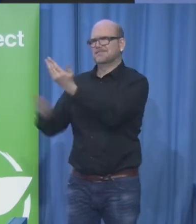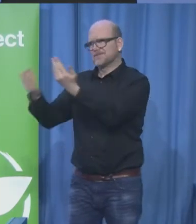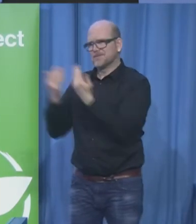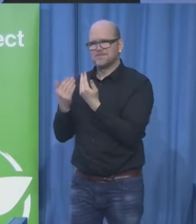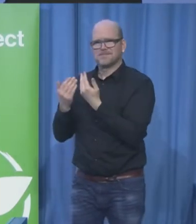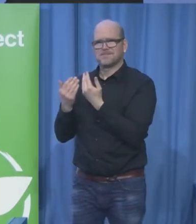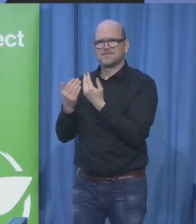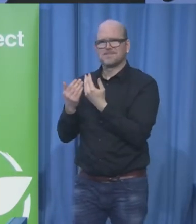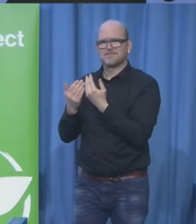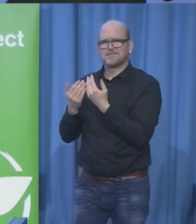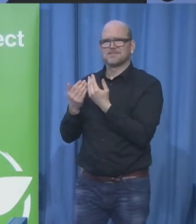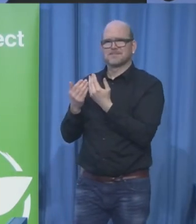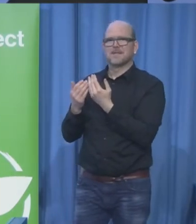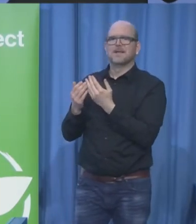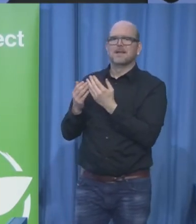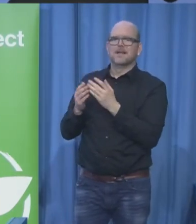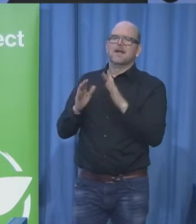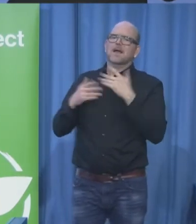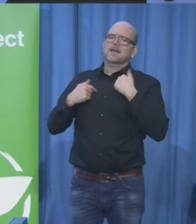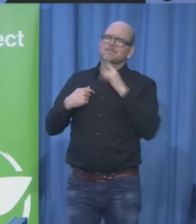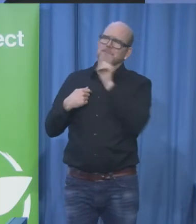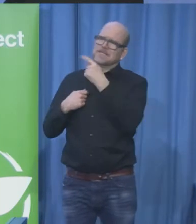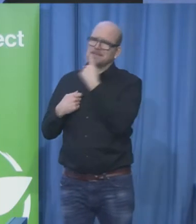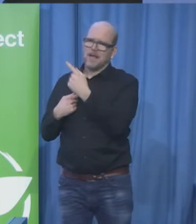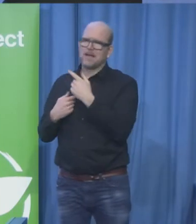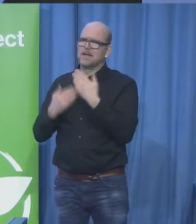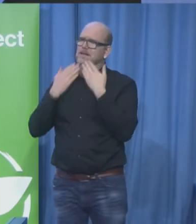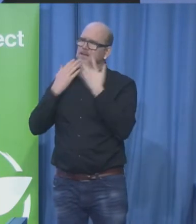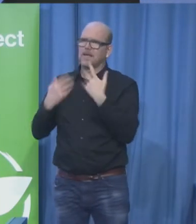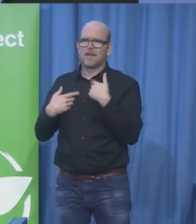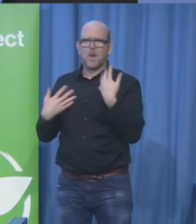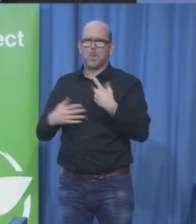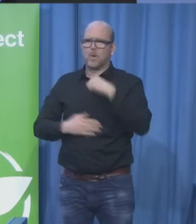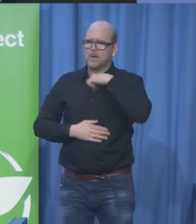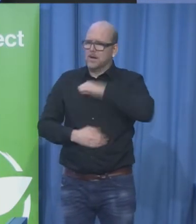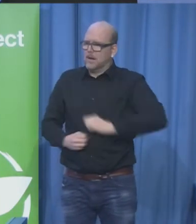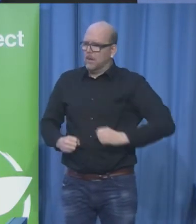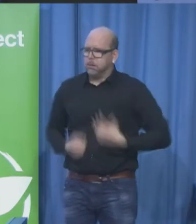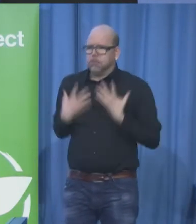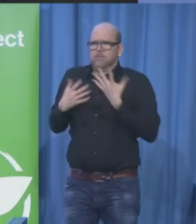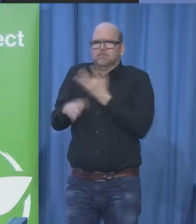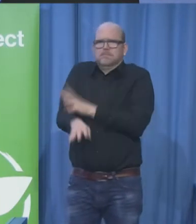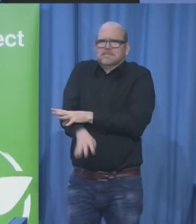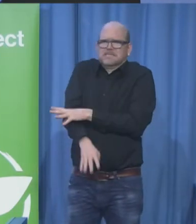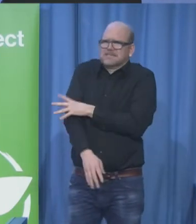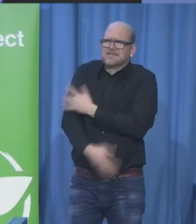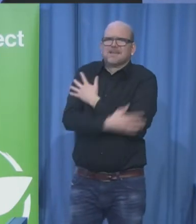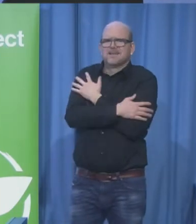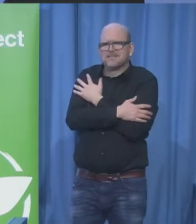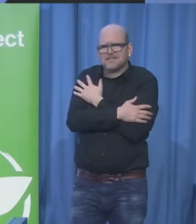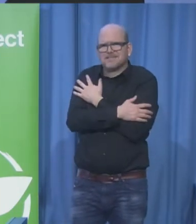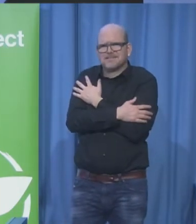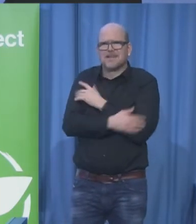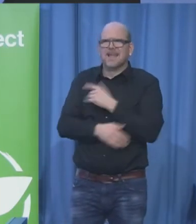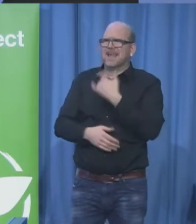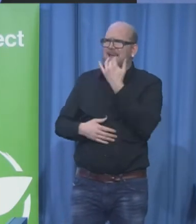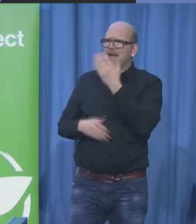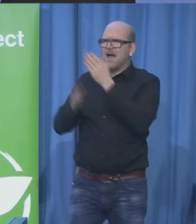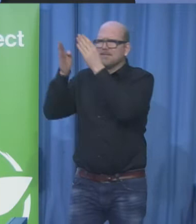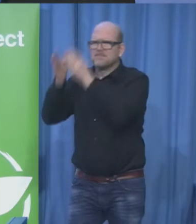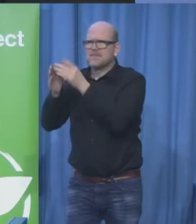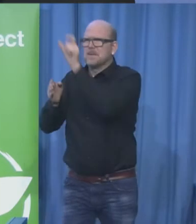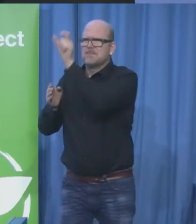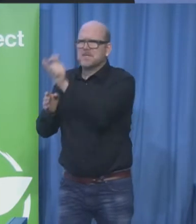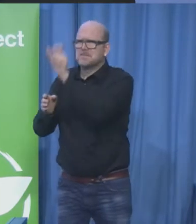all of you. Truly, you are, every one of you, are what makes this conference amazing. Thank you very, very much for just being a